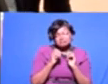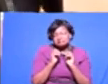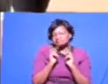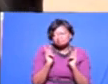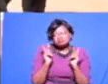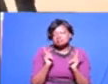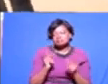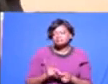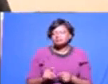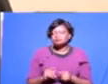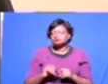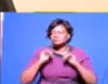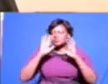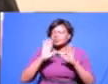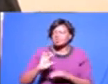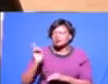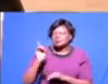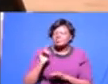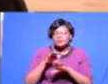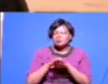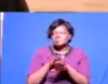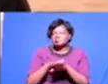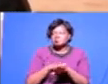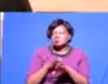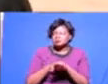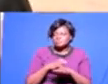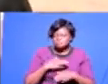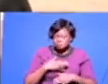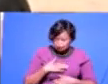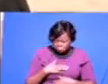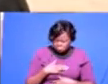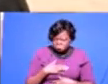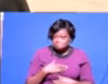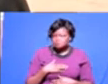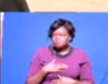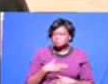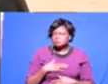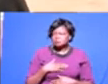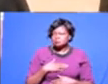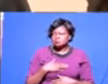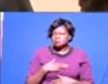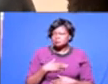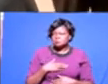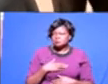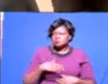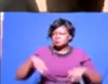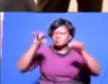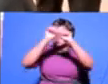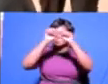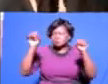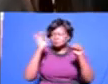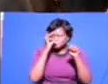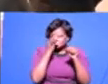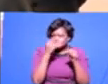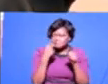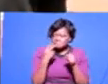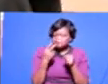bit of a go slow, and to respect the spirit, to respect President Kibaki, to see him